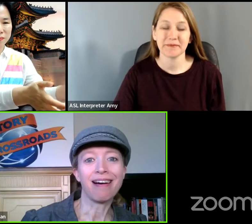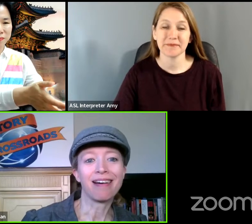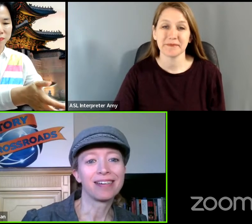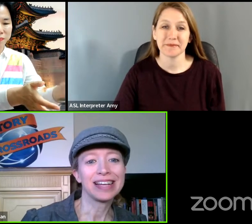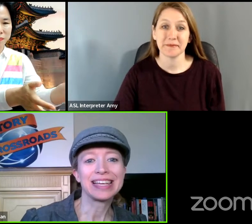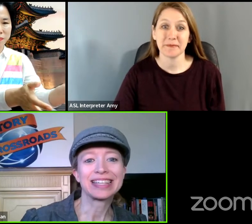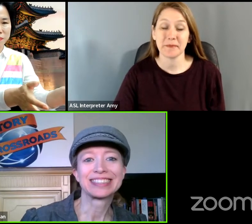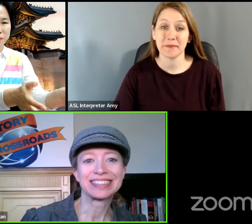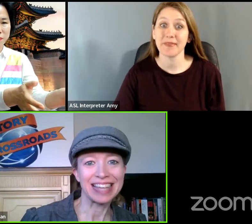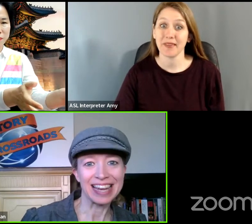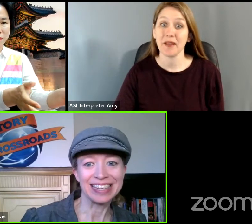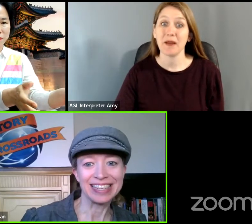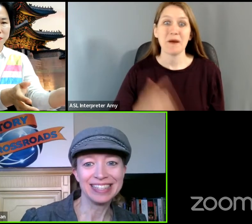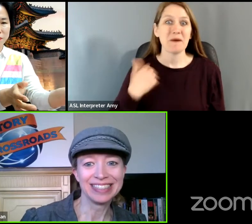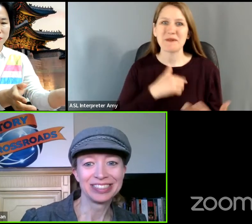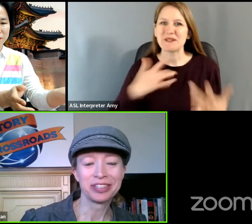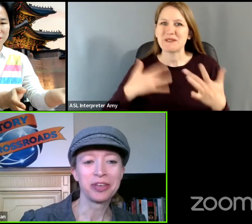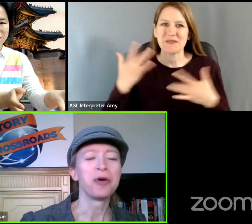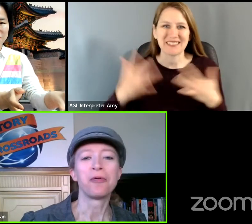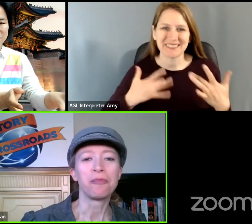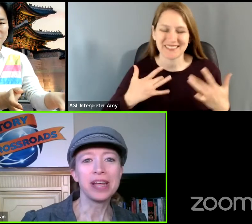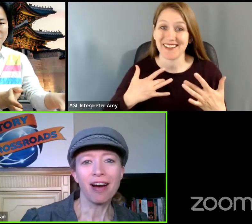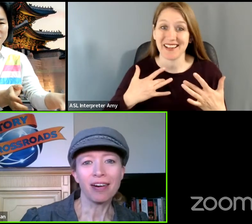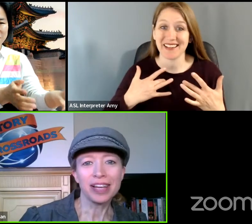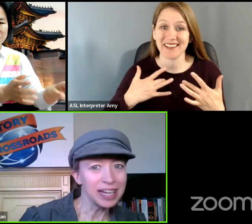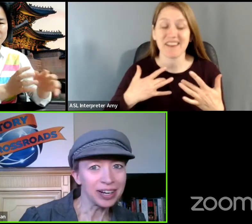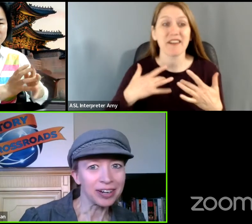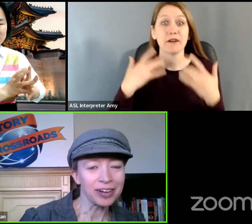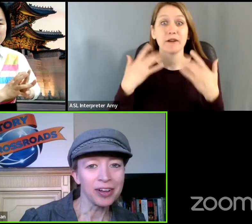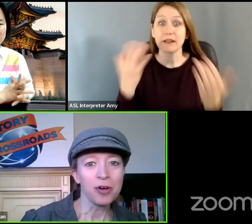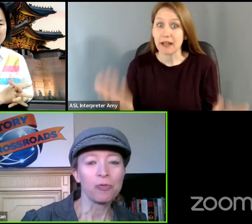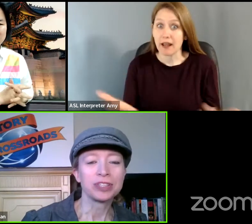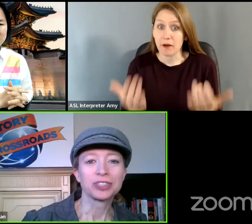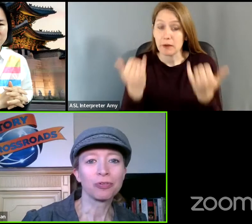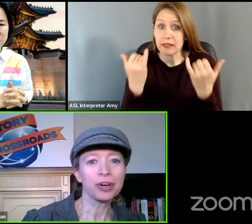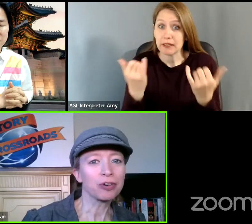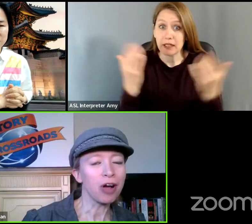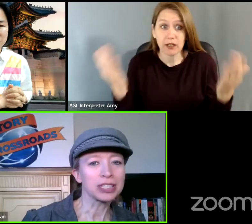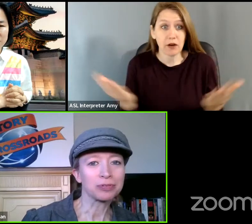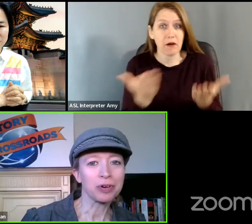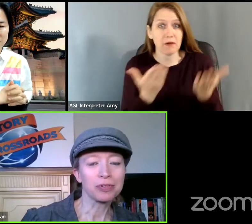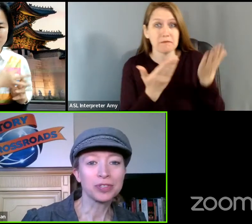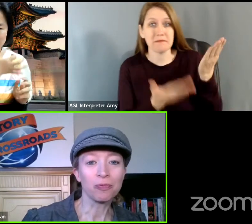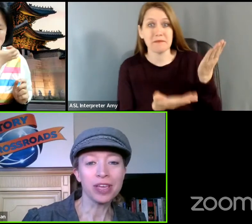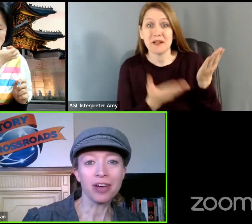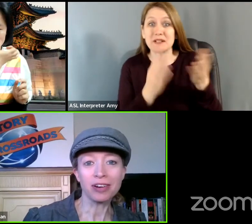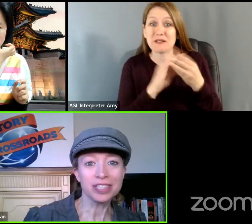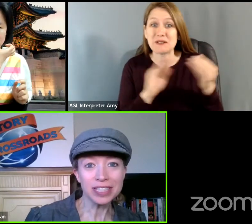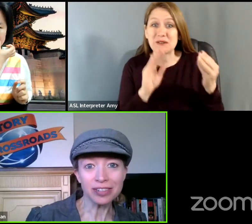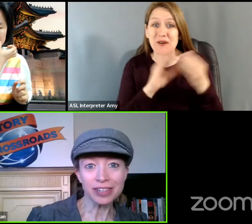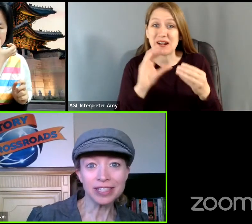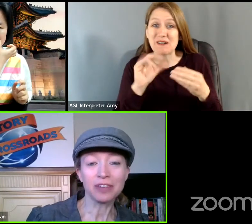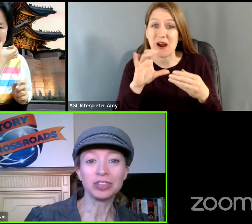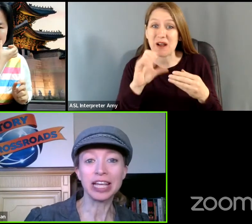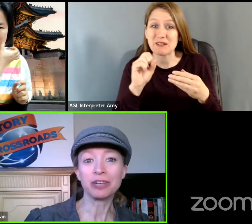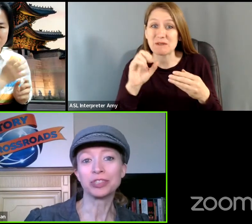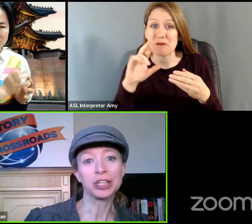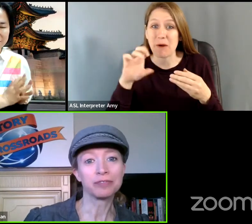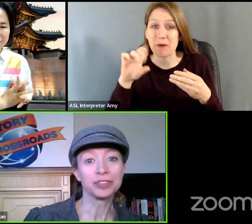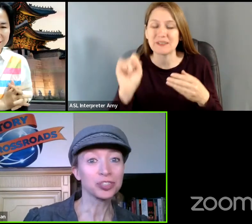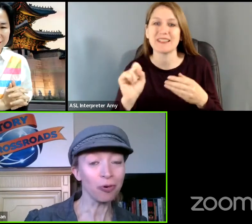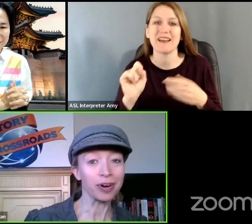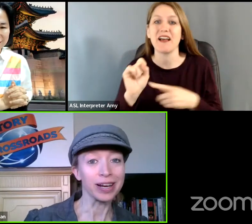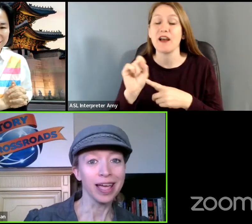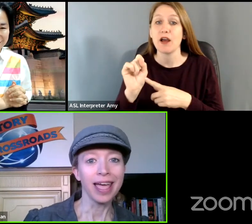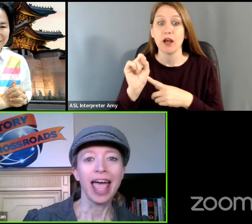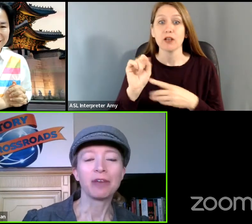We are excited. We are here with Story Crossroads with our series of Language